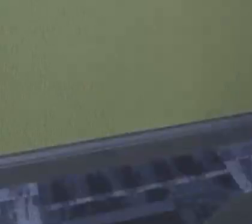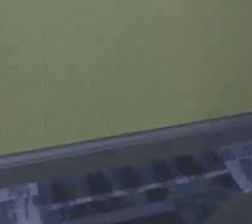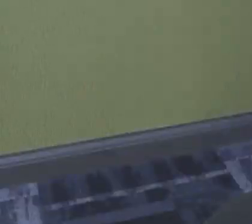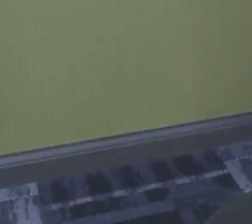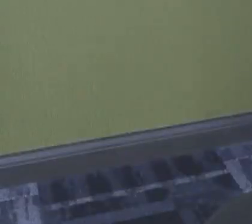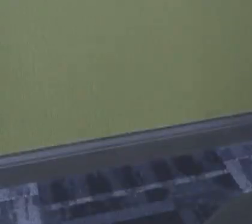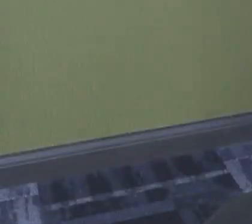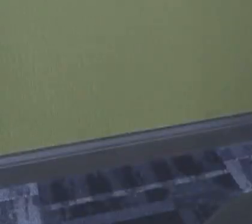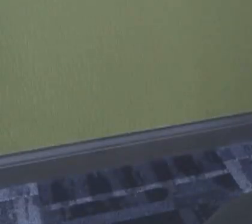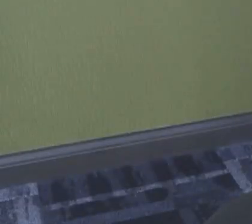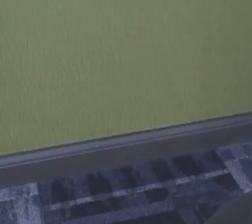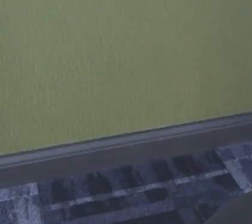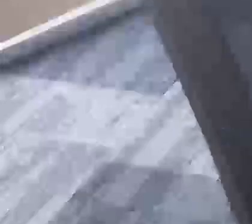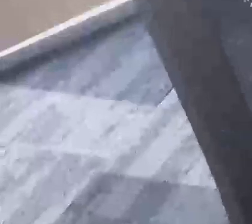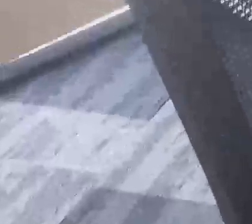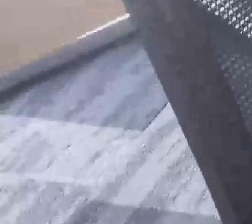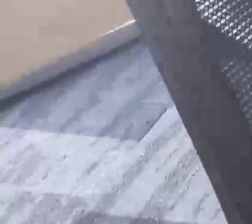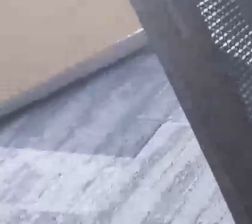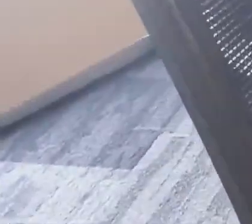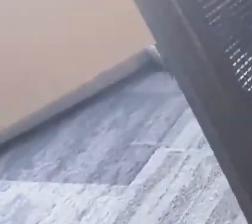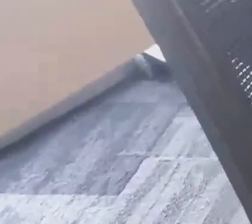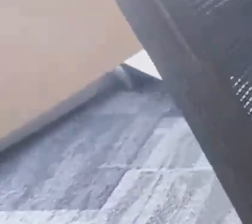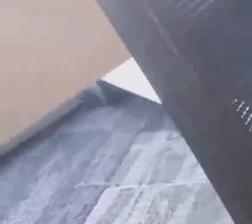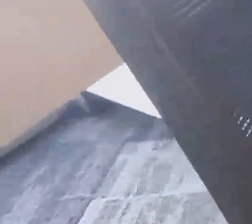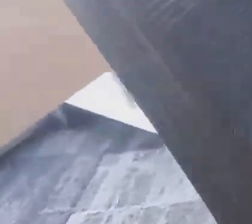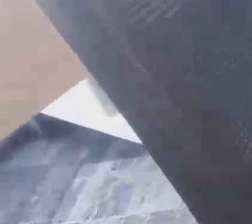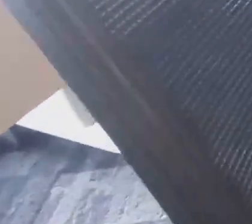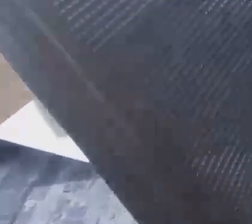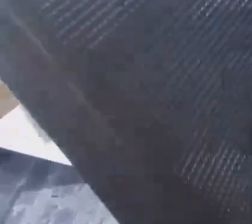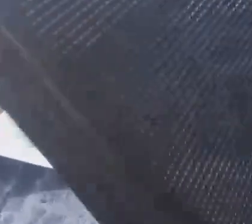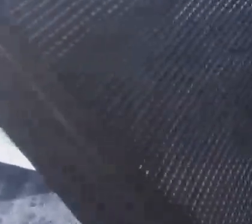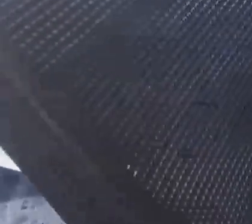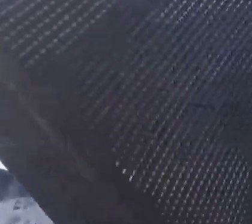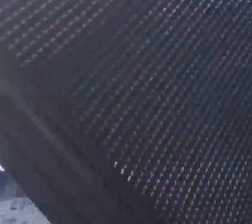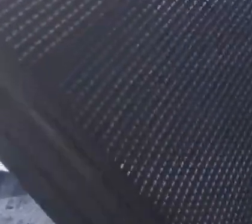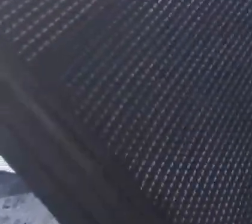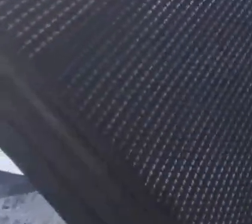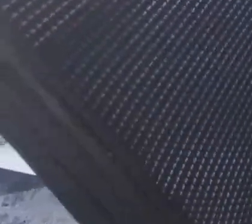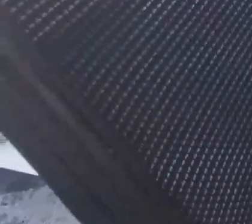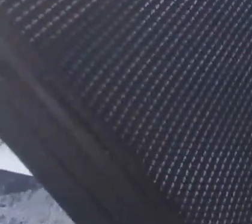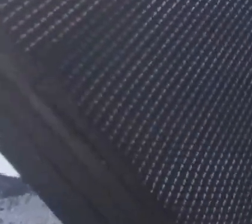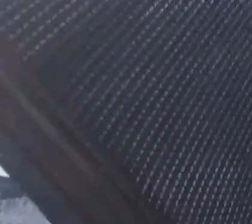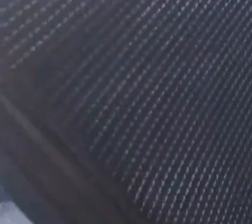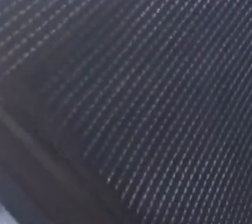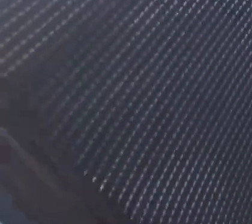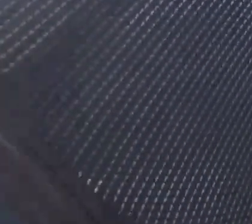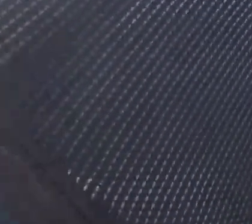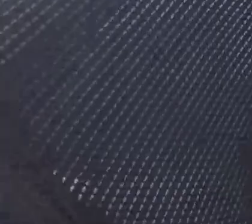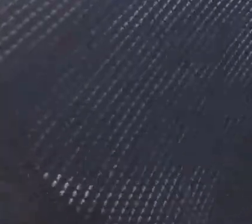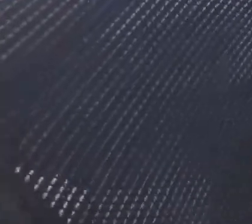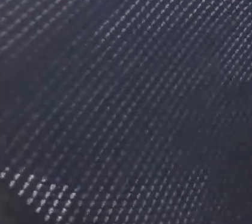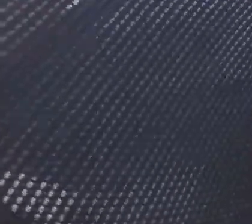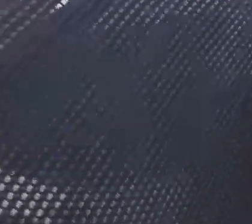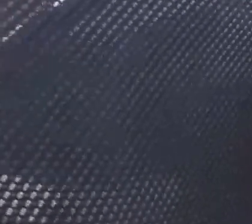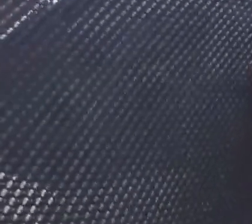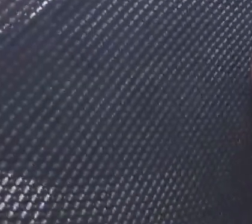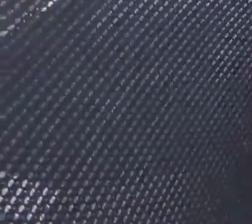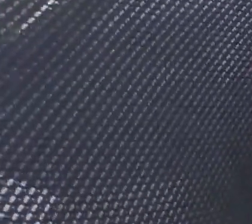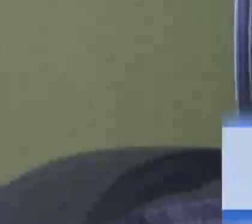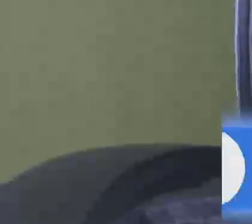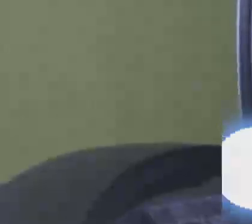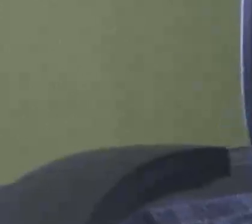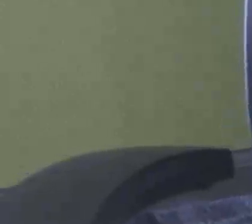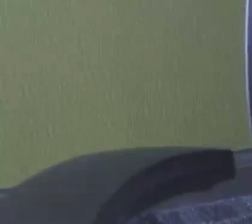book that's actually published. That's how she had it. Little Corinne chose to share her world and her message with other children across